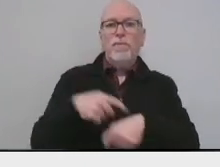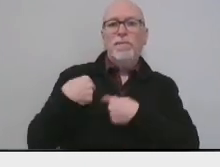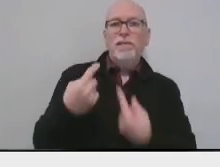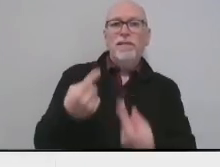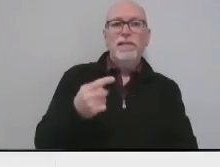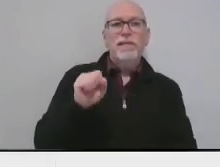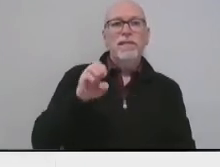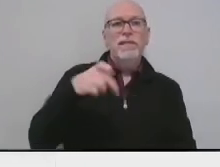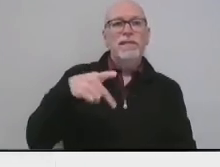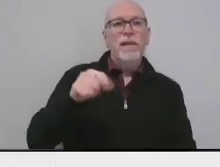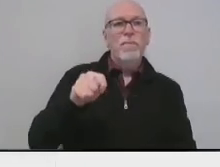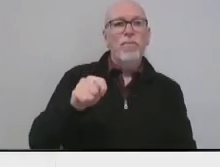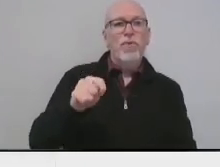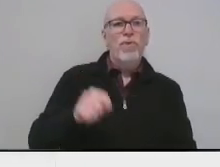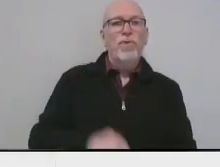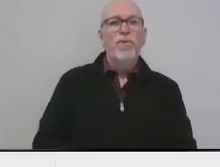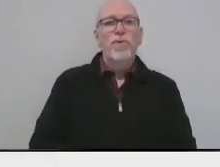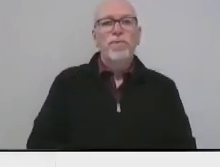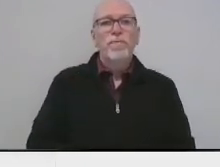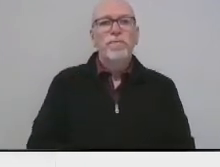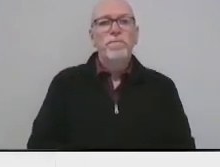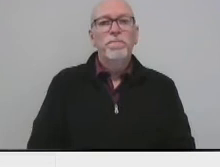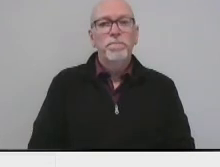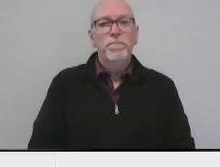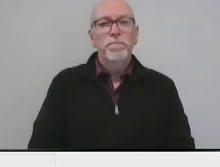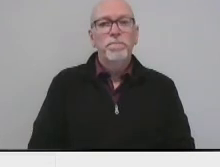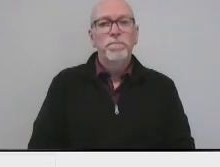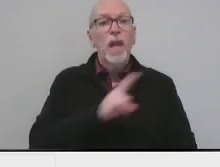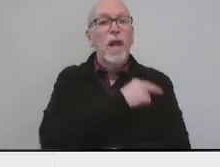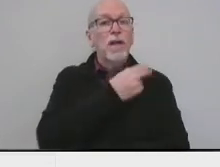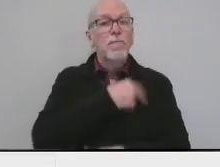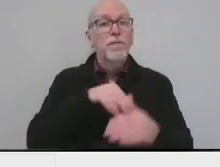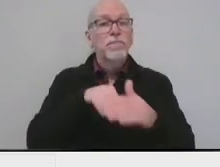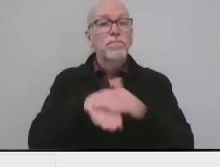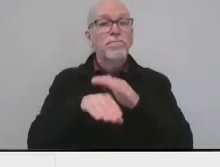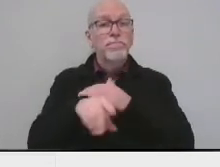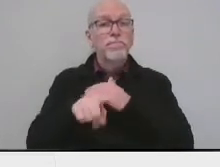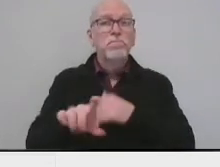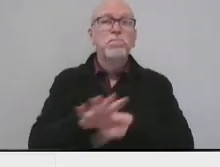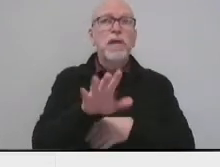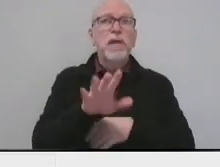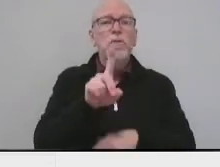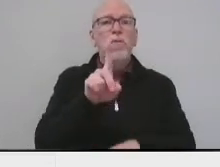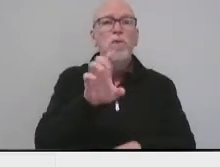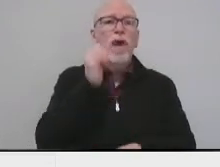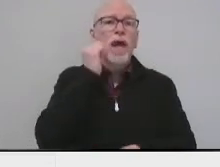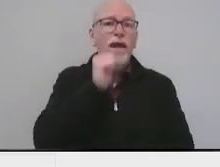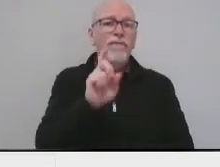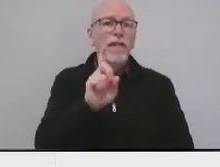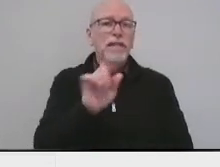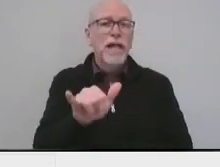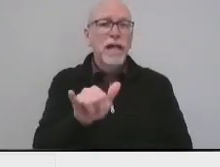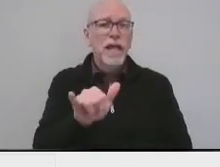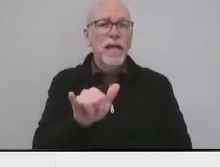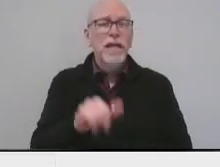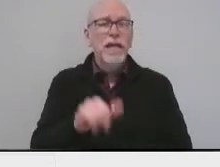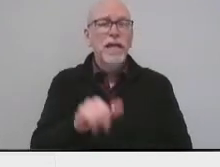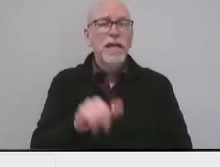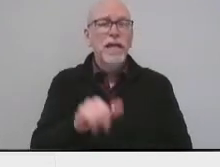September. Hospital admissions for COVID are running at about 100 a day, which is a vast improvement from the